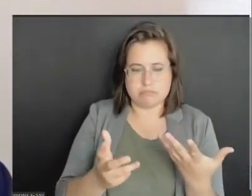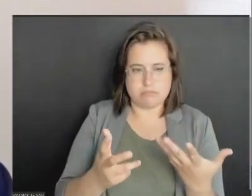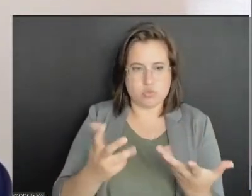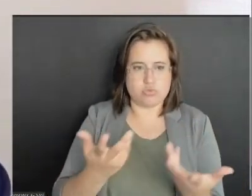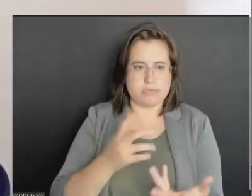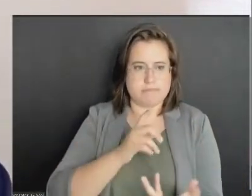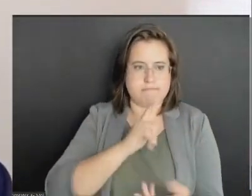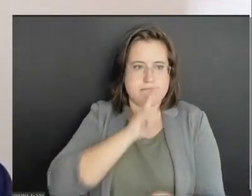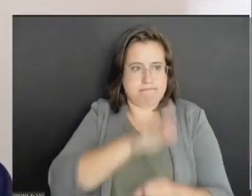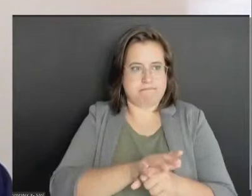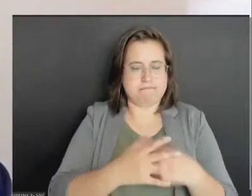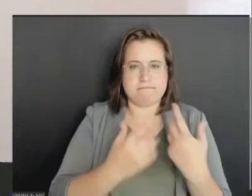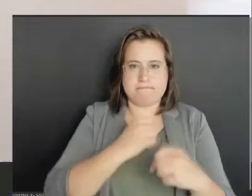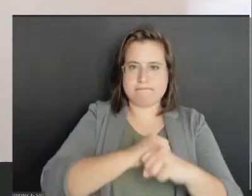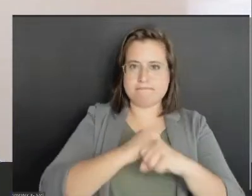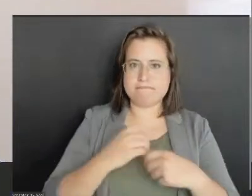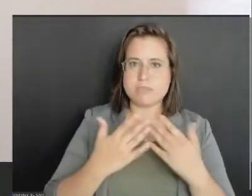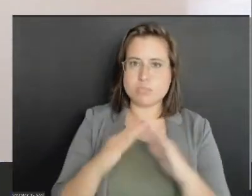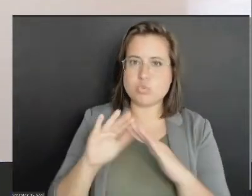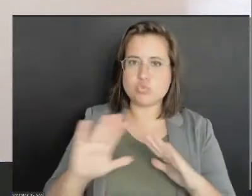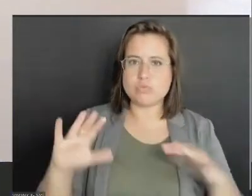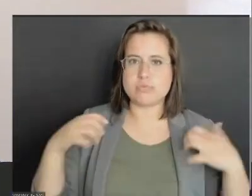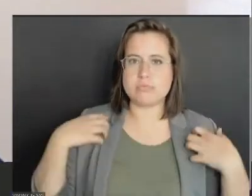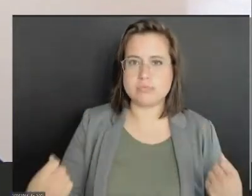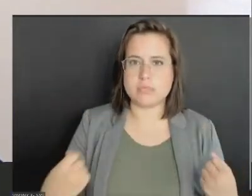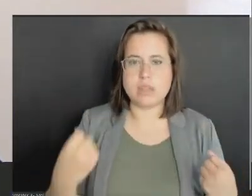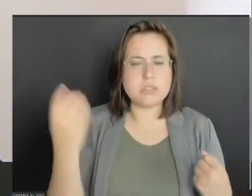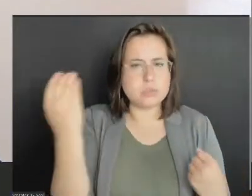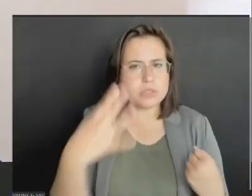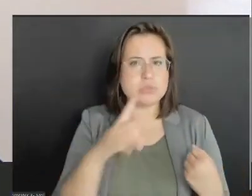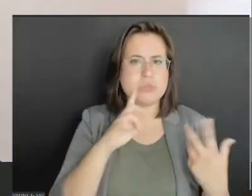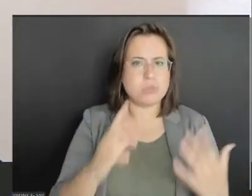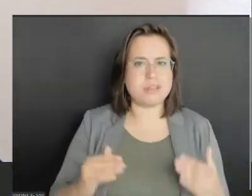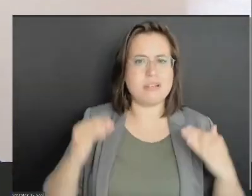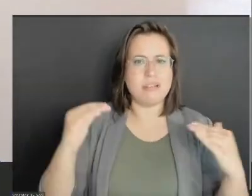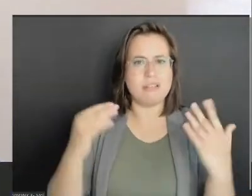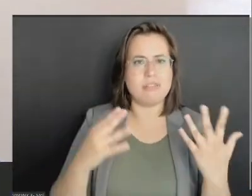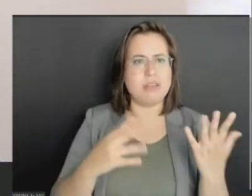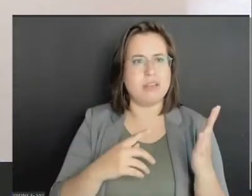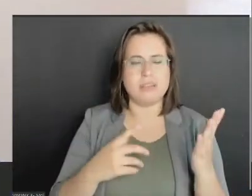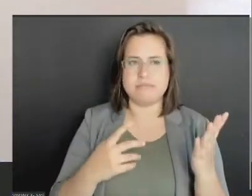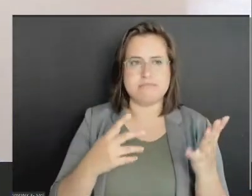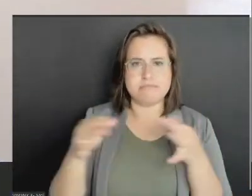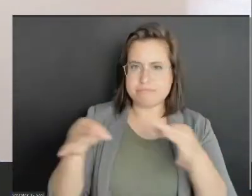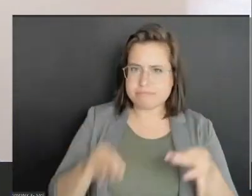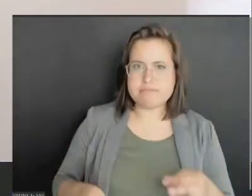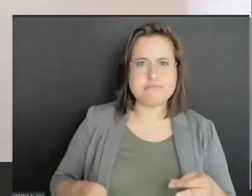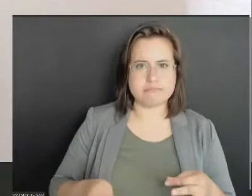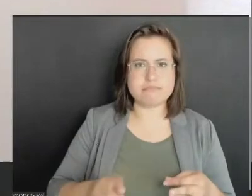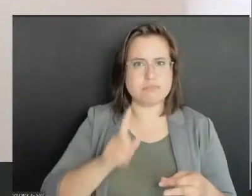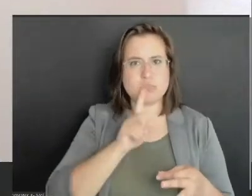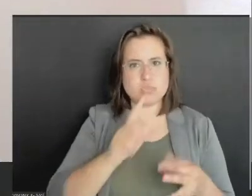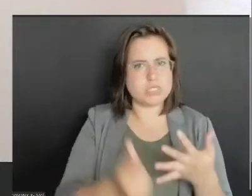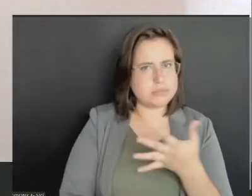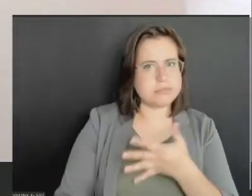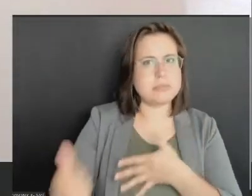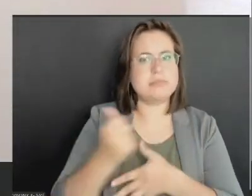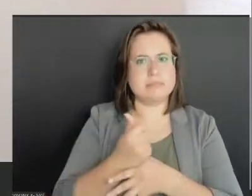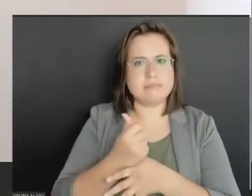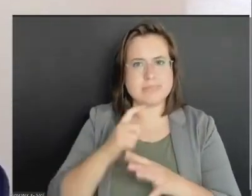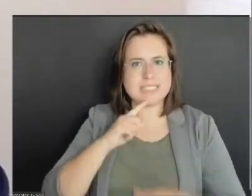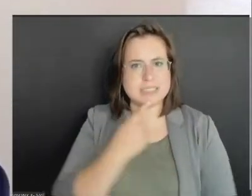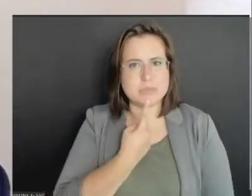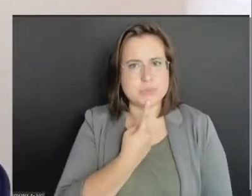to elevate how important it is and how dire it really is at the state and local health department level, especially, and how important it is